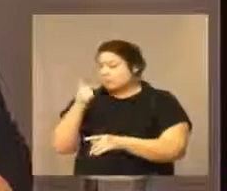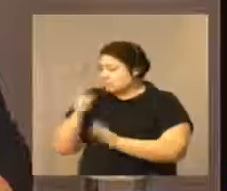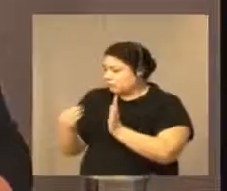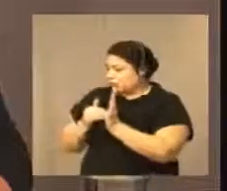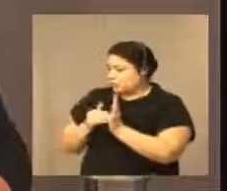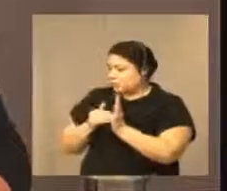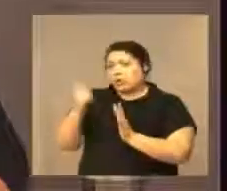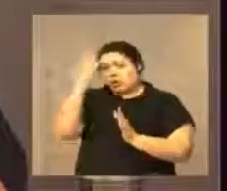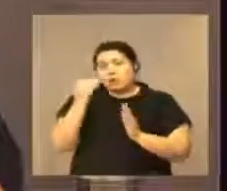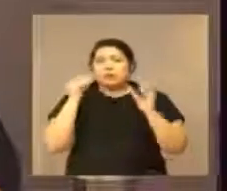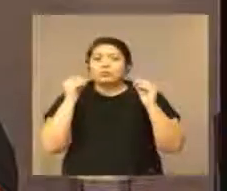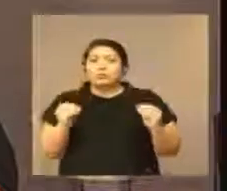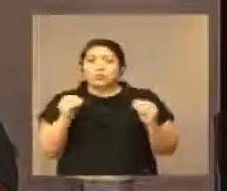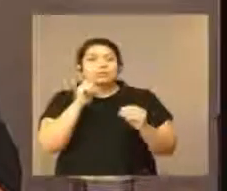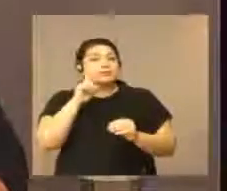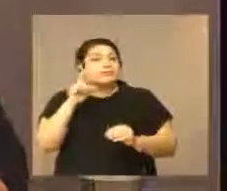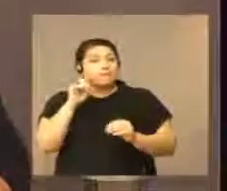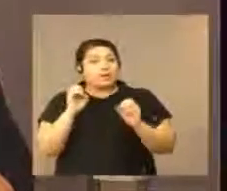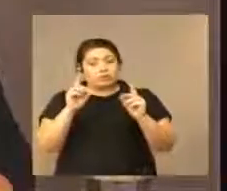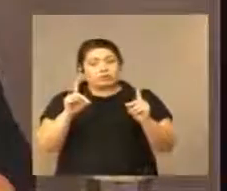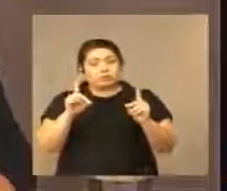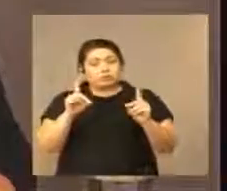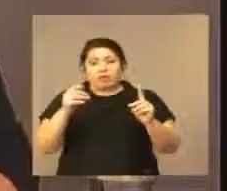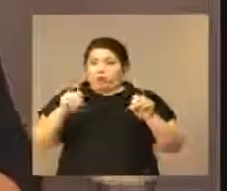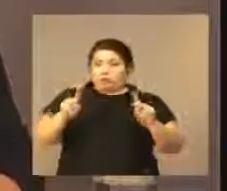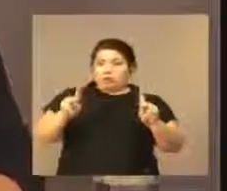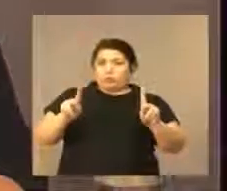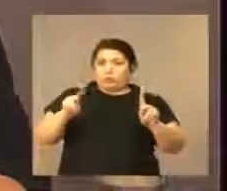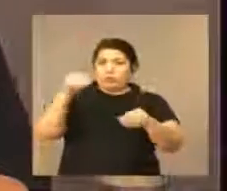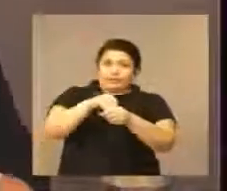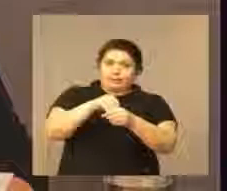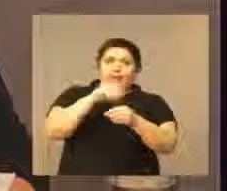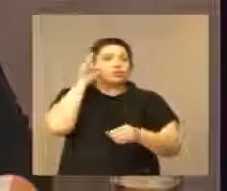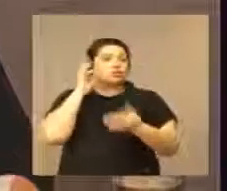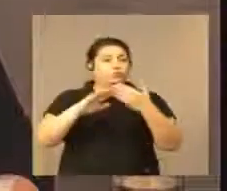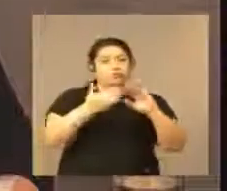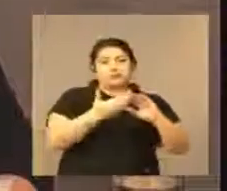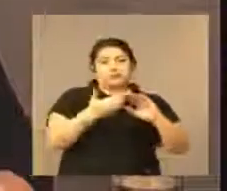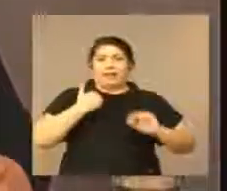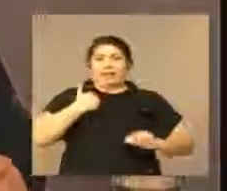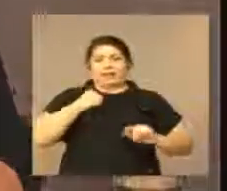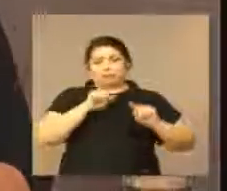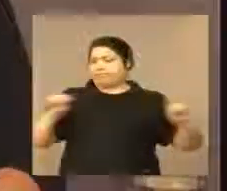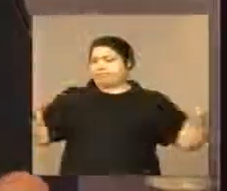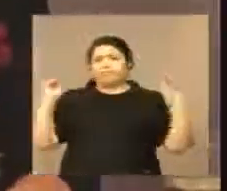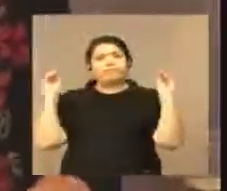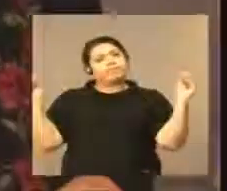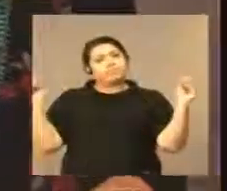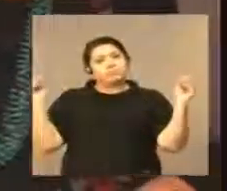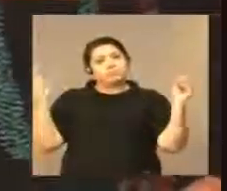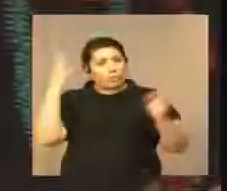Why are there no deaf education opportunities in Aboriginal communities in Canada, is the question.